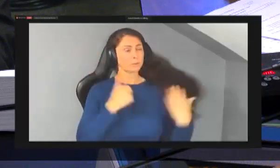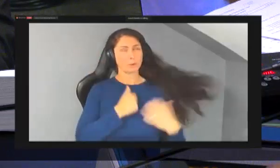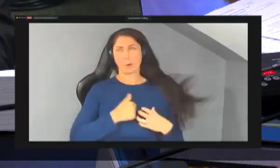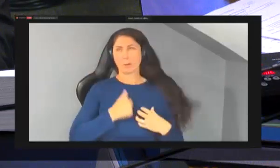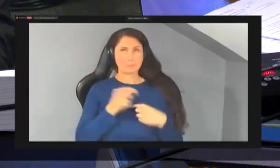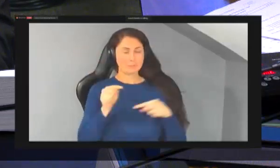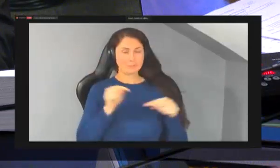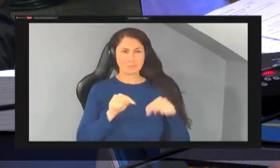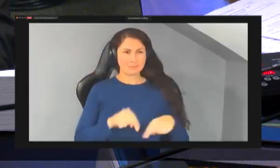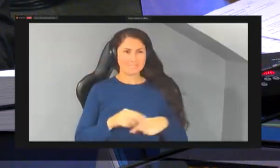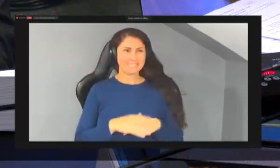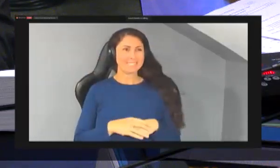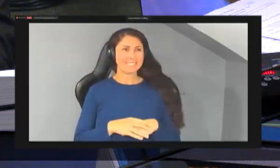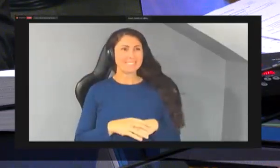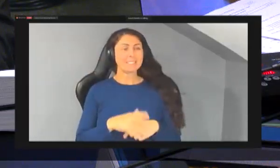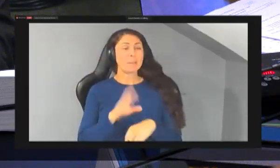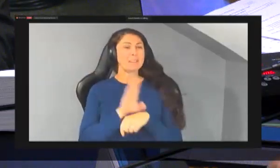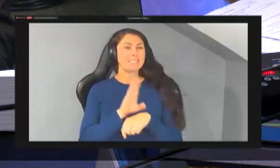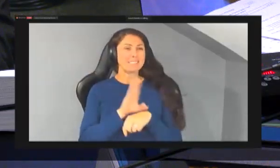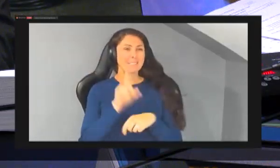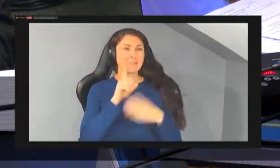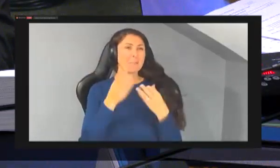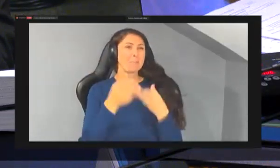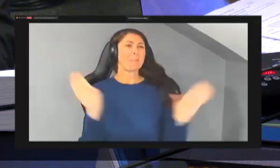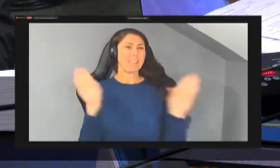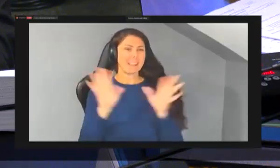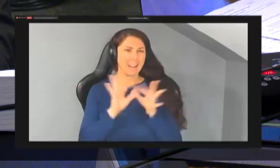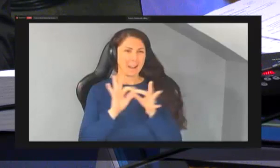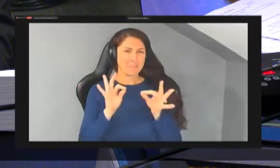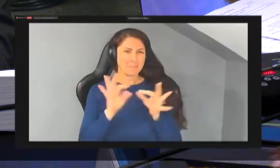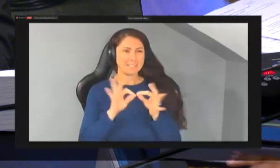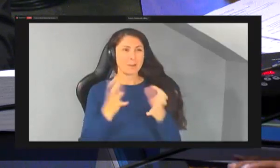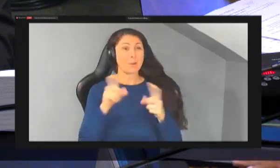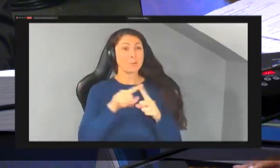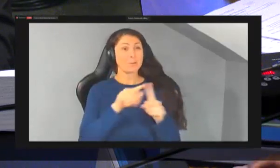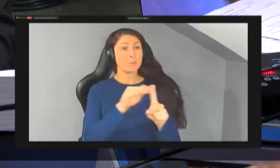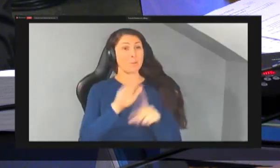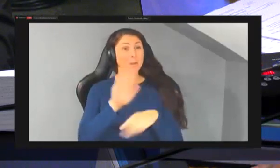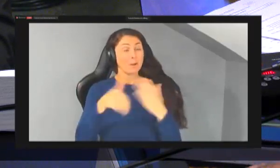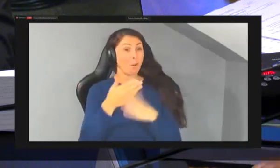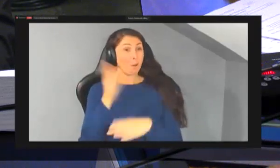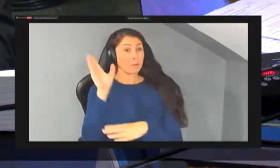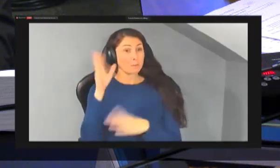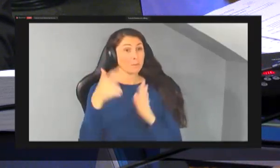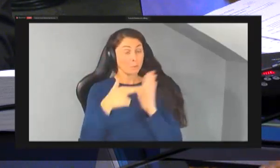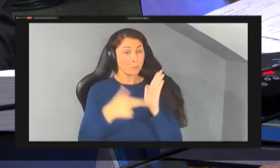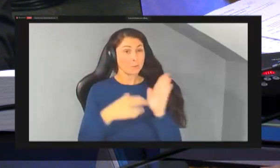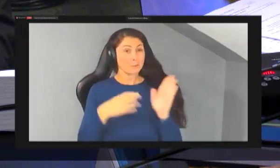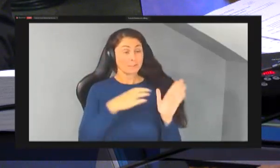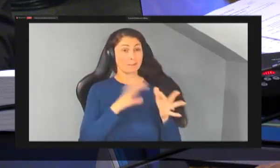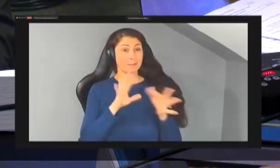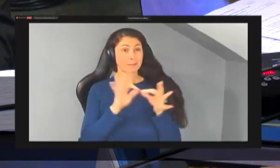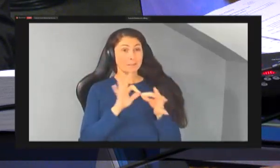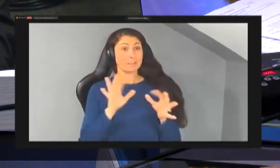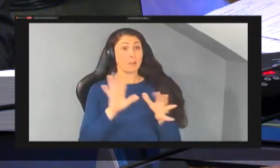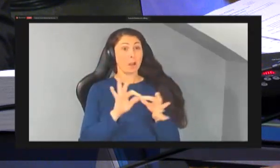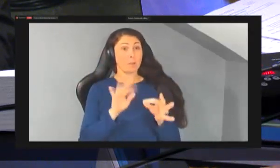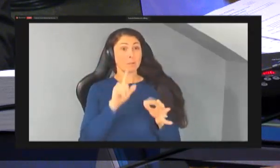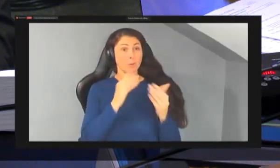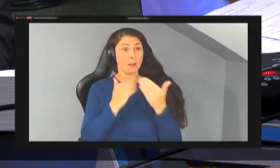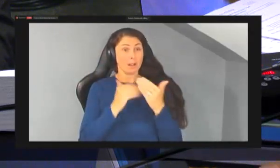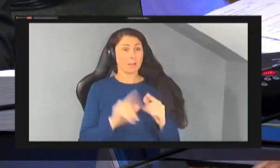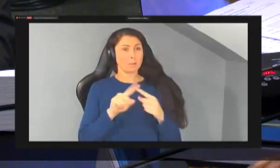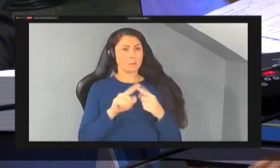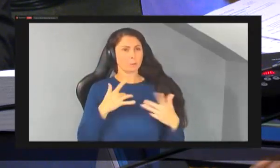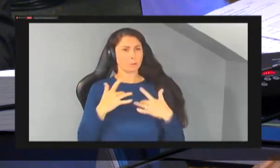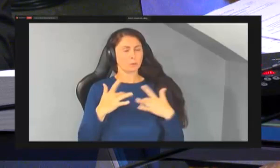Our next order of business is public comment. And I would like to remind all speakers that the rules of council state that comments are limited to matters of concern, official